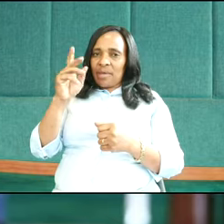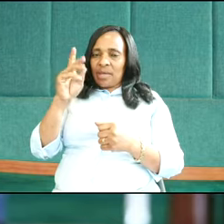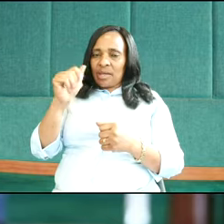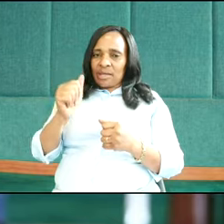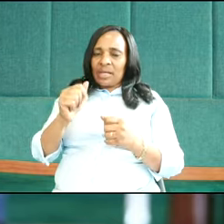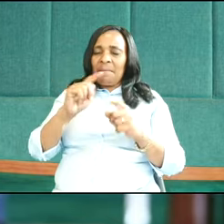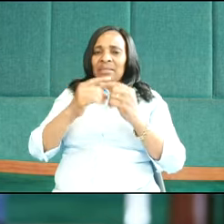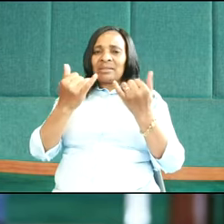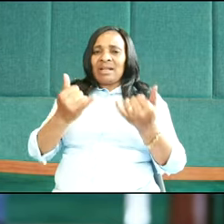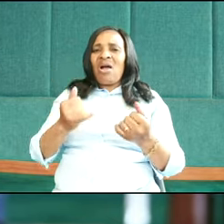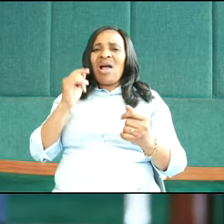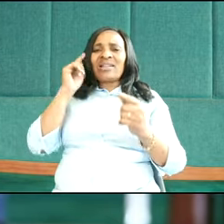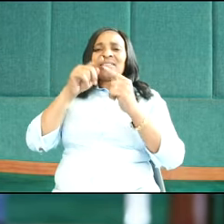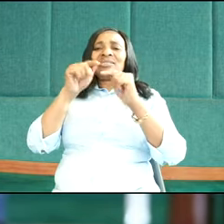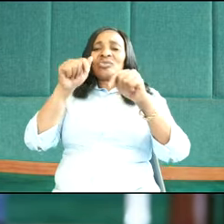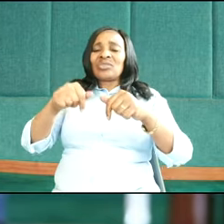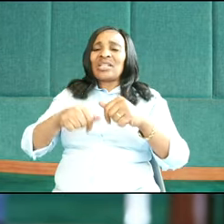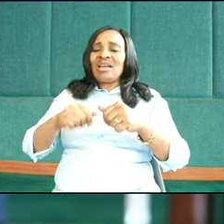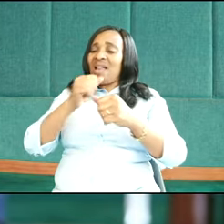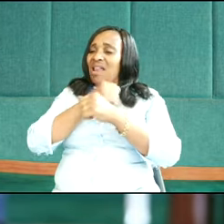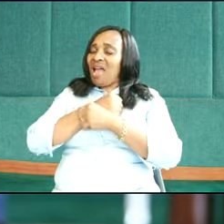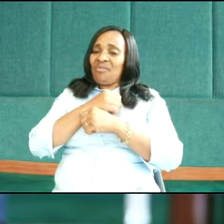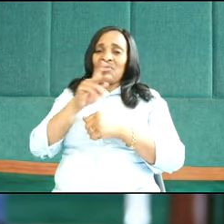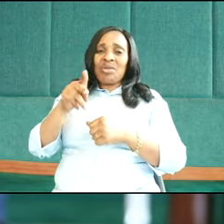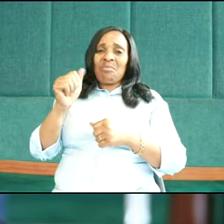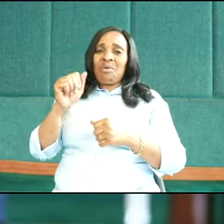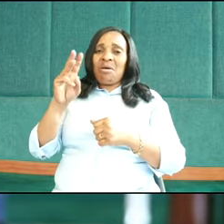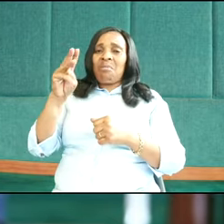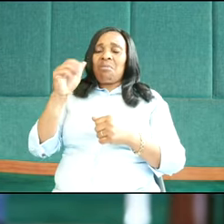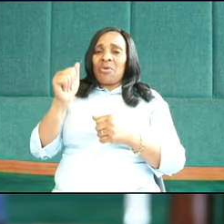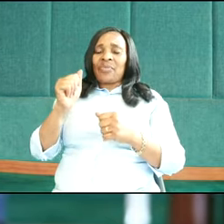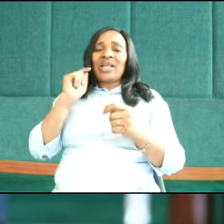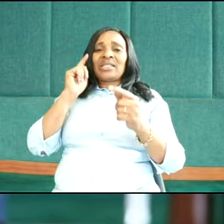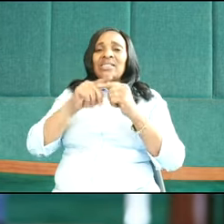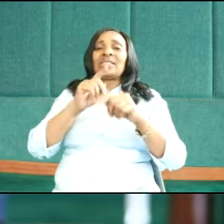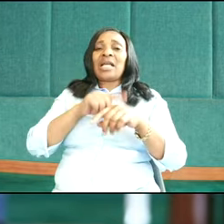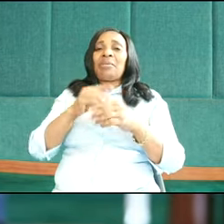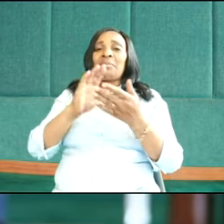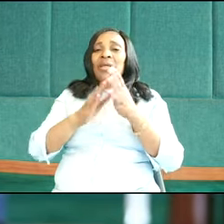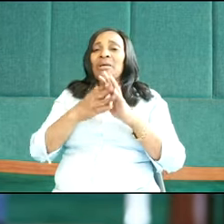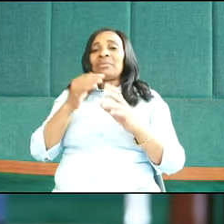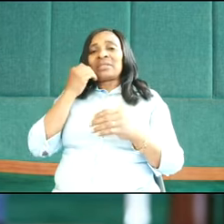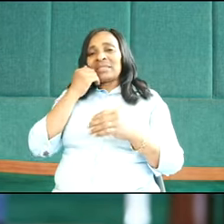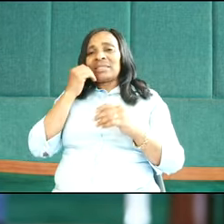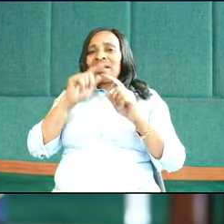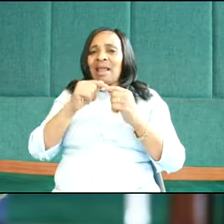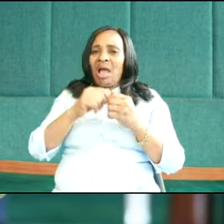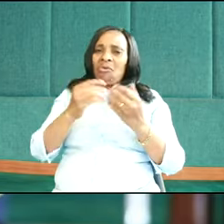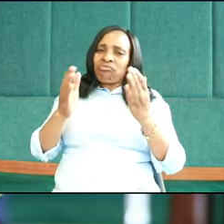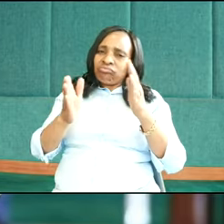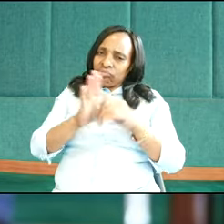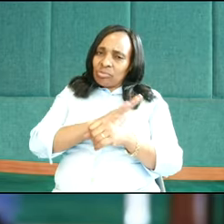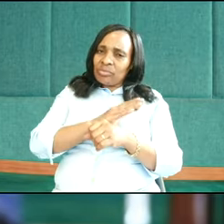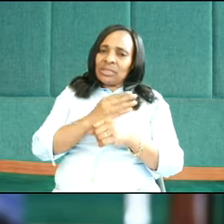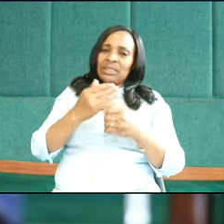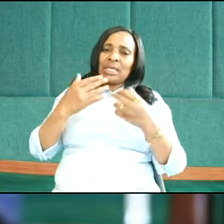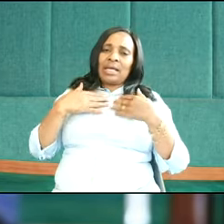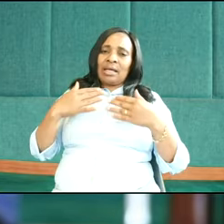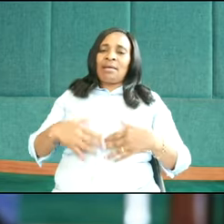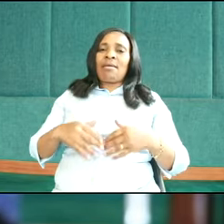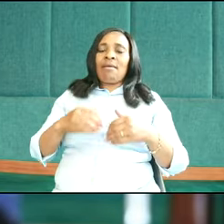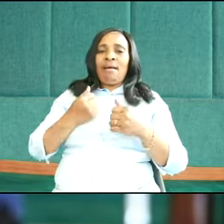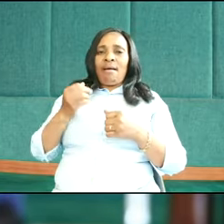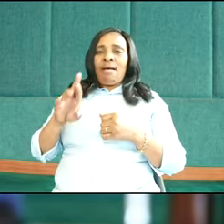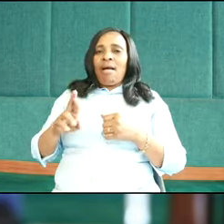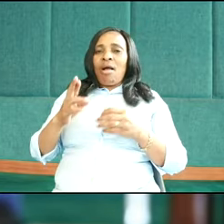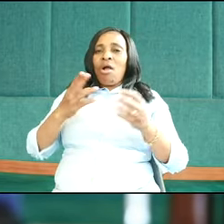like papaya, even though it helped her get better when she was sick. She said it was God who completely healed her. "God